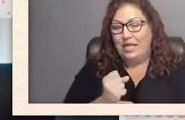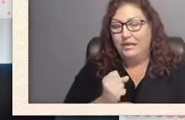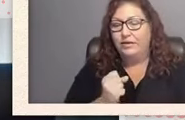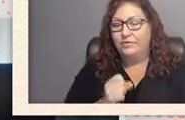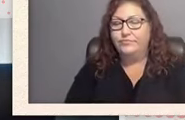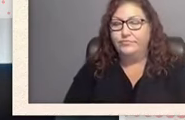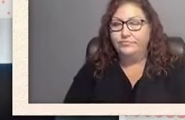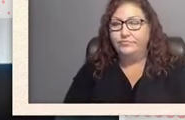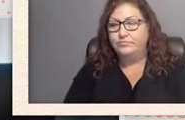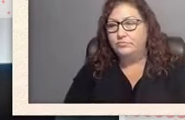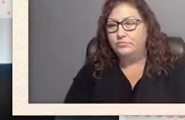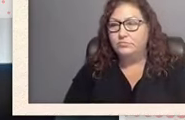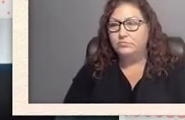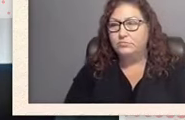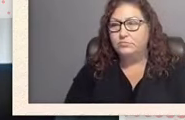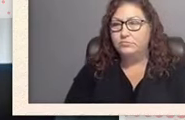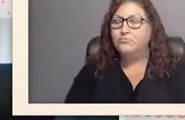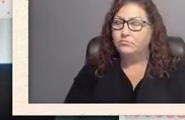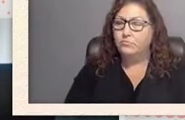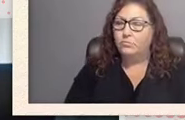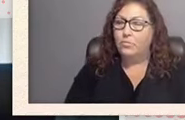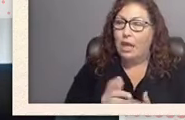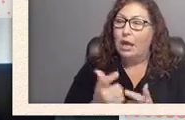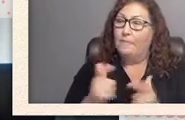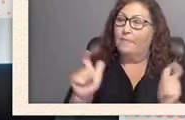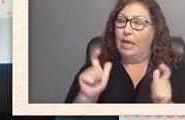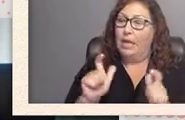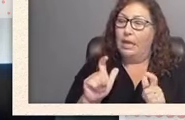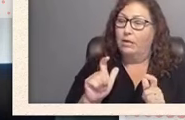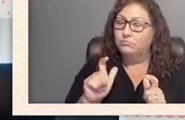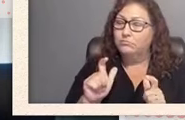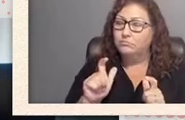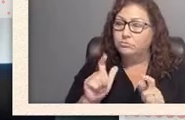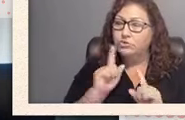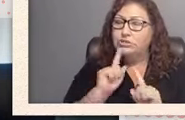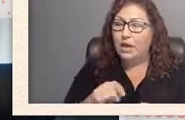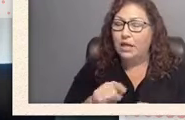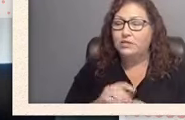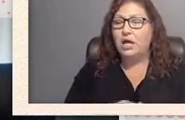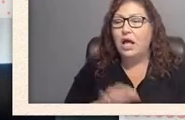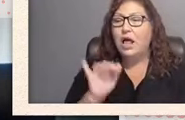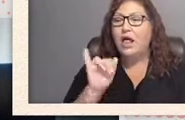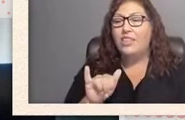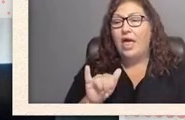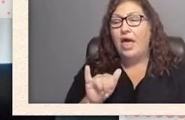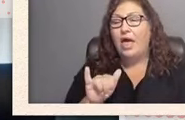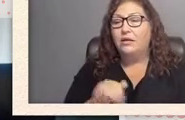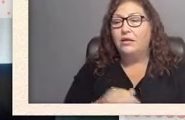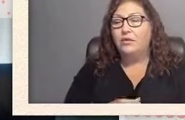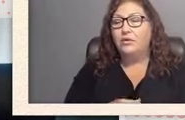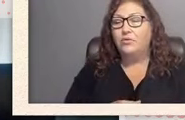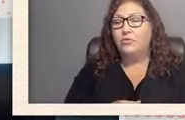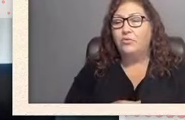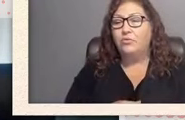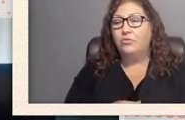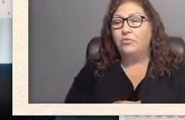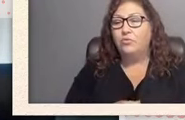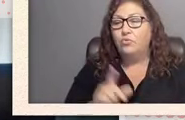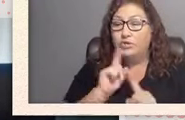a great amount of response. And the response we